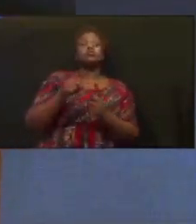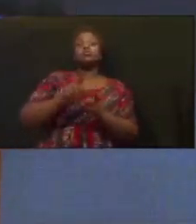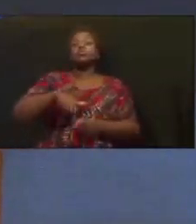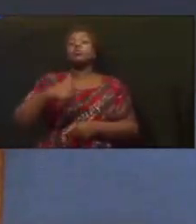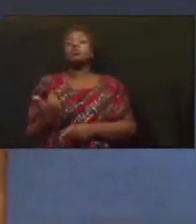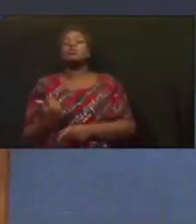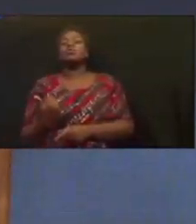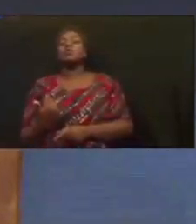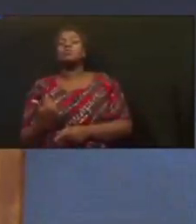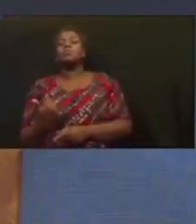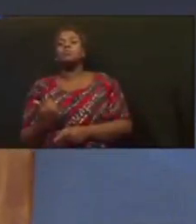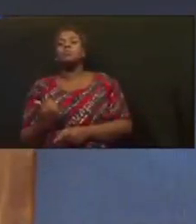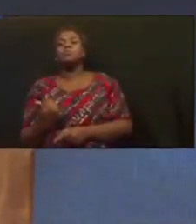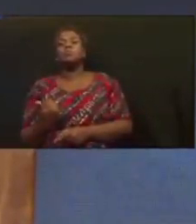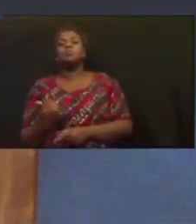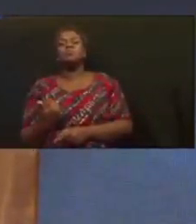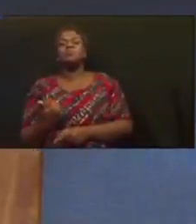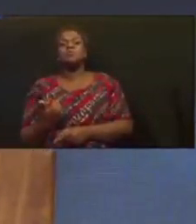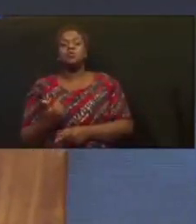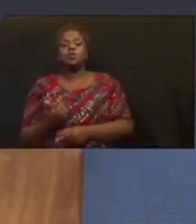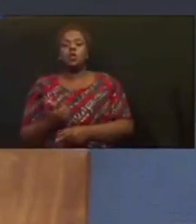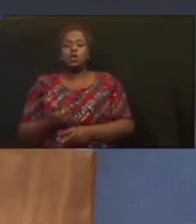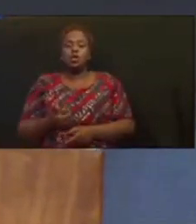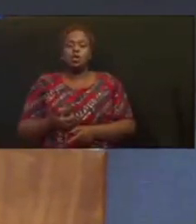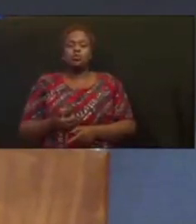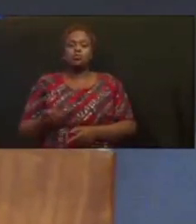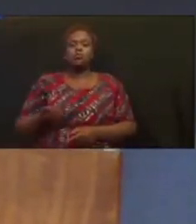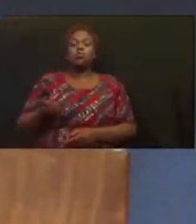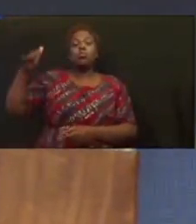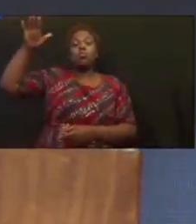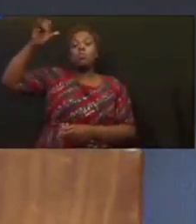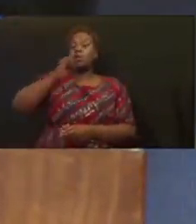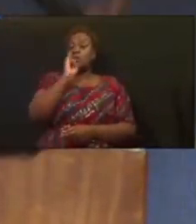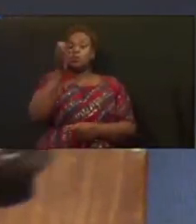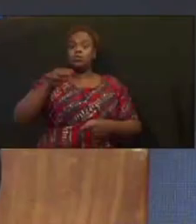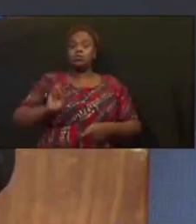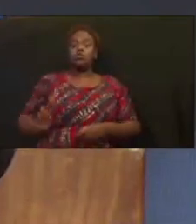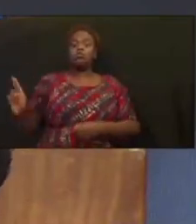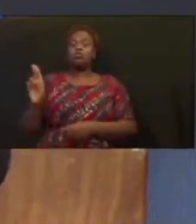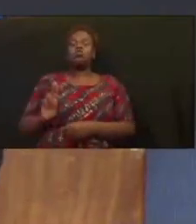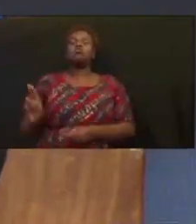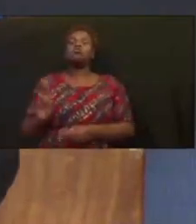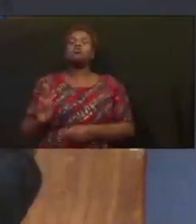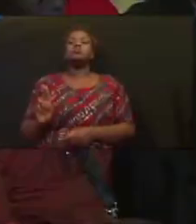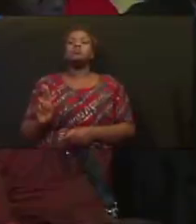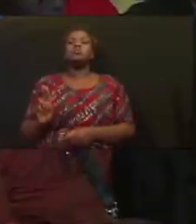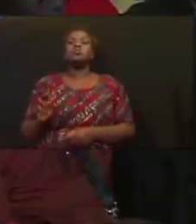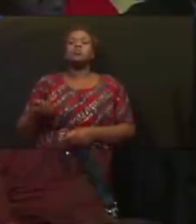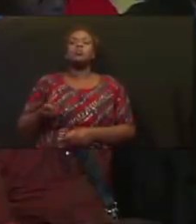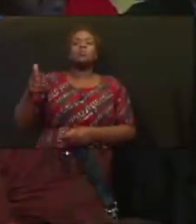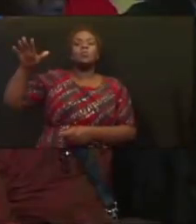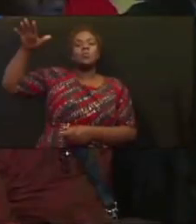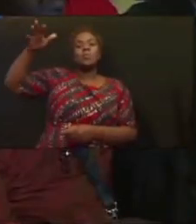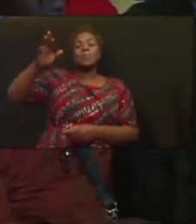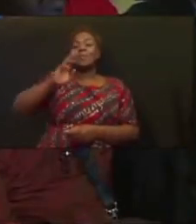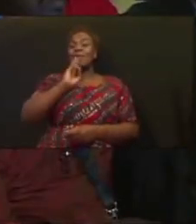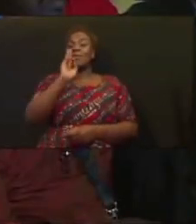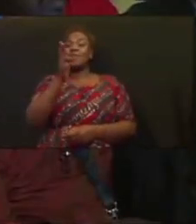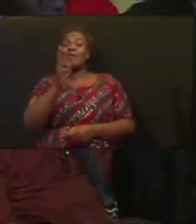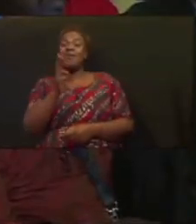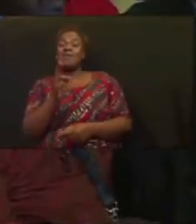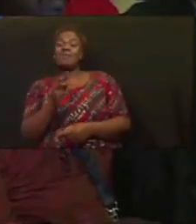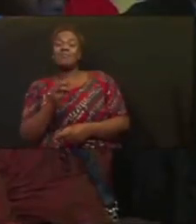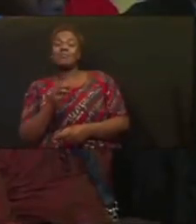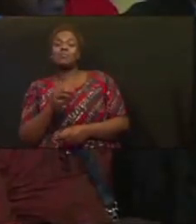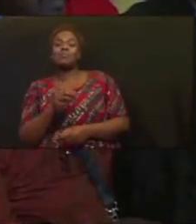the authorized medium is a woman. So women prophetically are gates. They stand